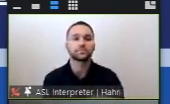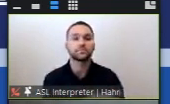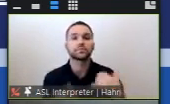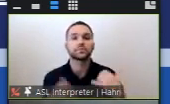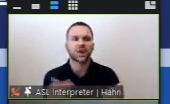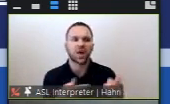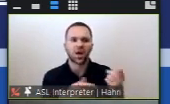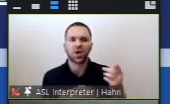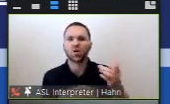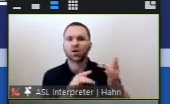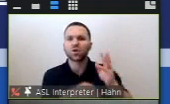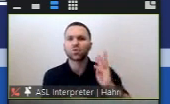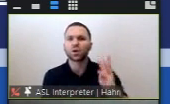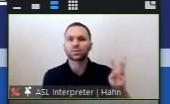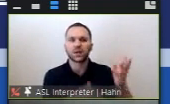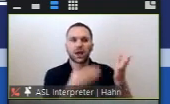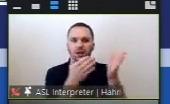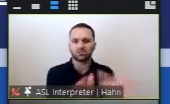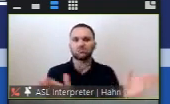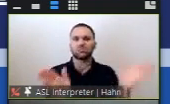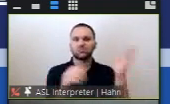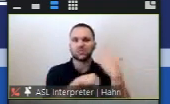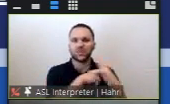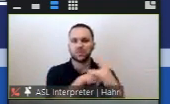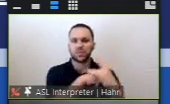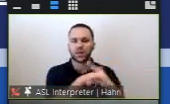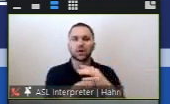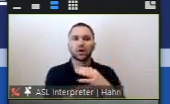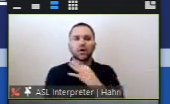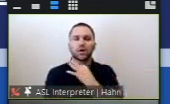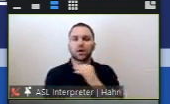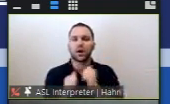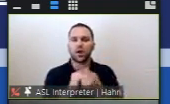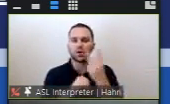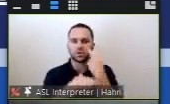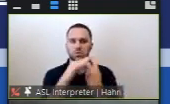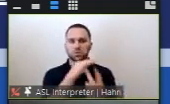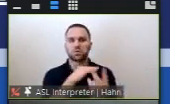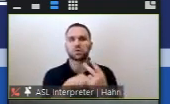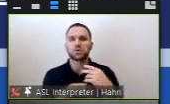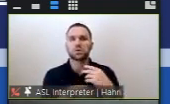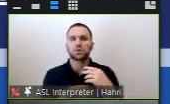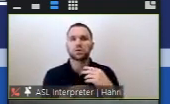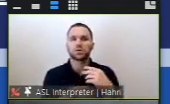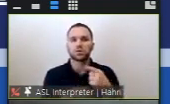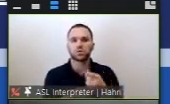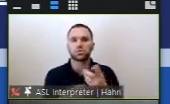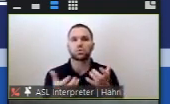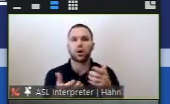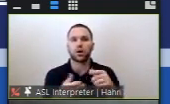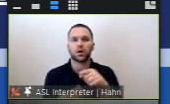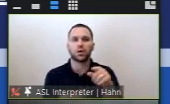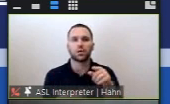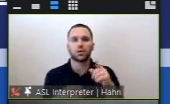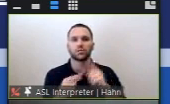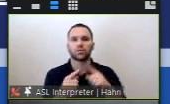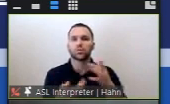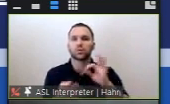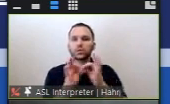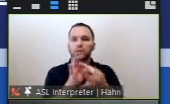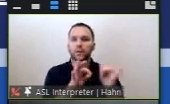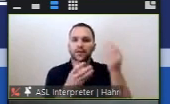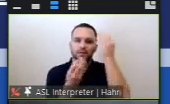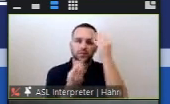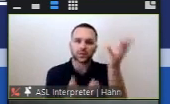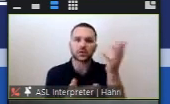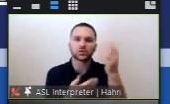to the general public, how are you anticipating or would want them to interpret this data when it comes to just how